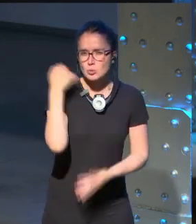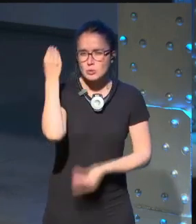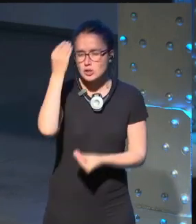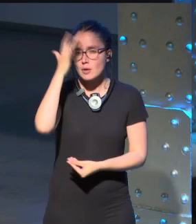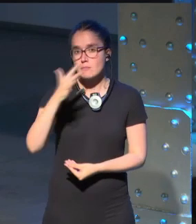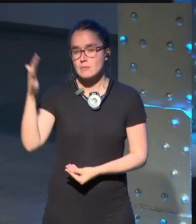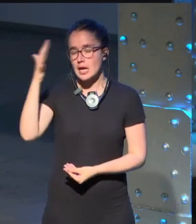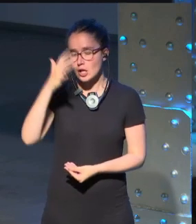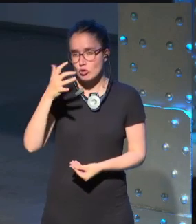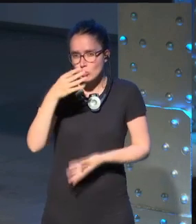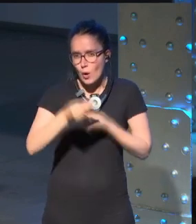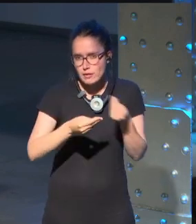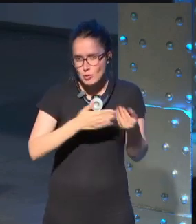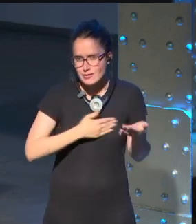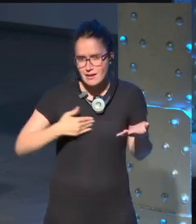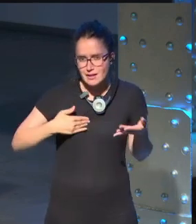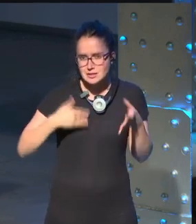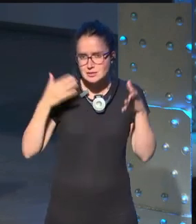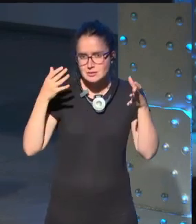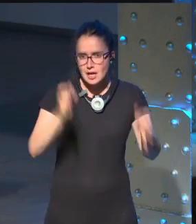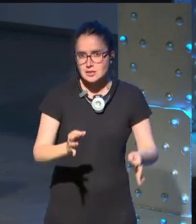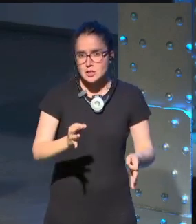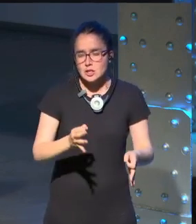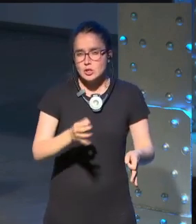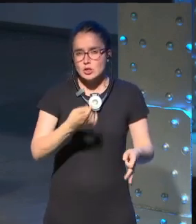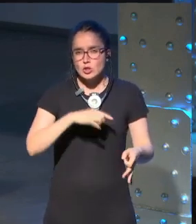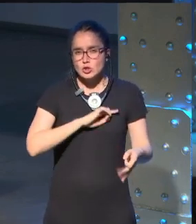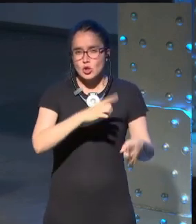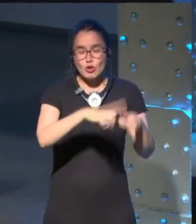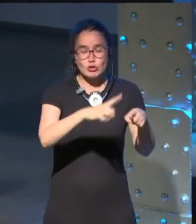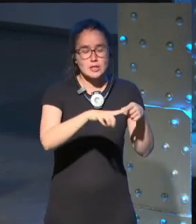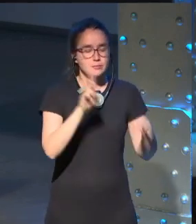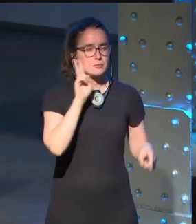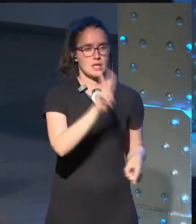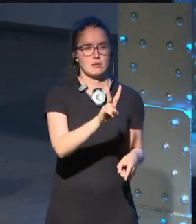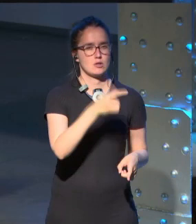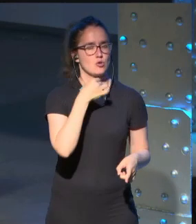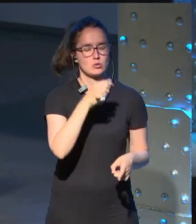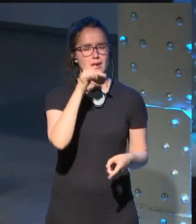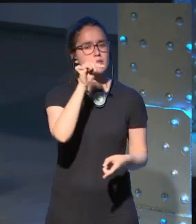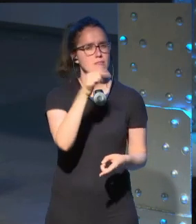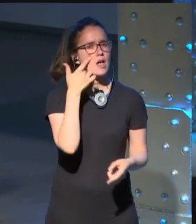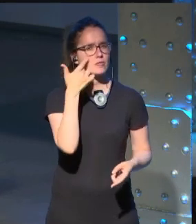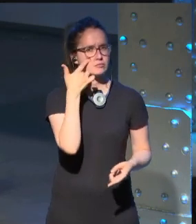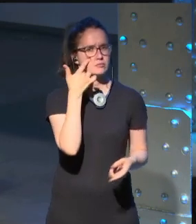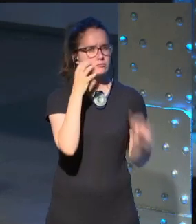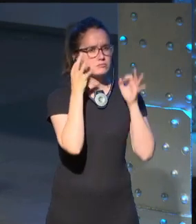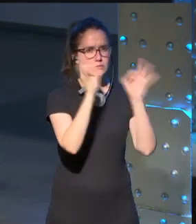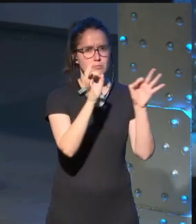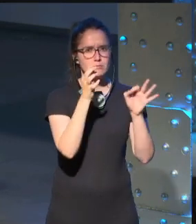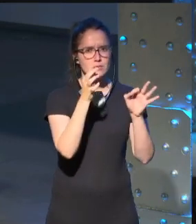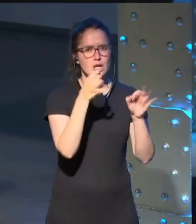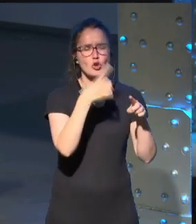writers? Is that something that you do on purpose? I imagine you do. We're making us face up to things we don't like, so that we